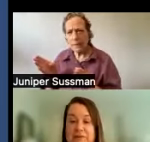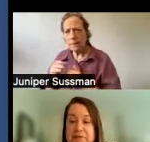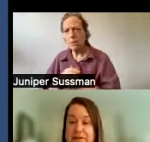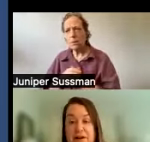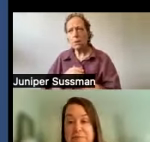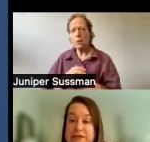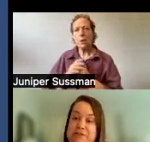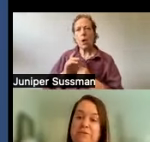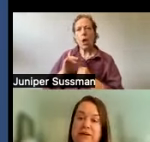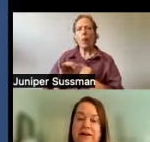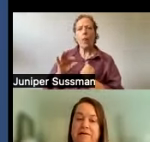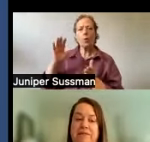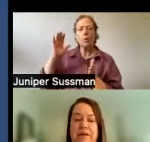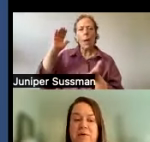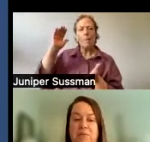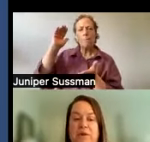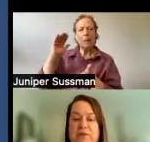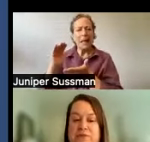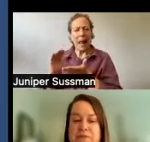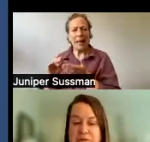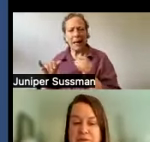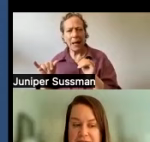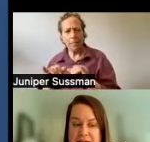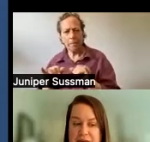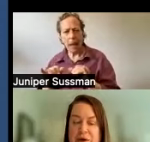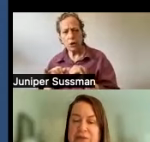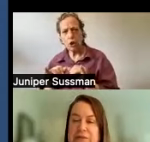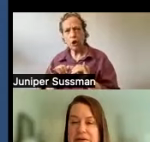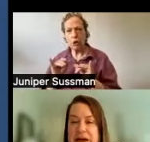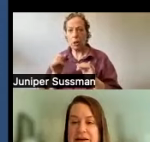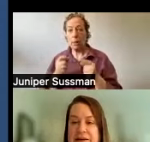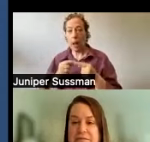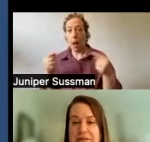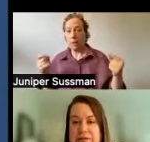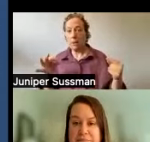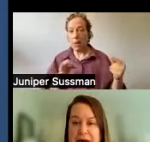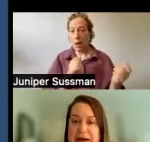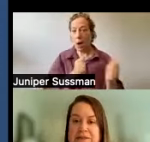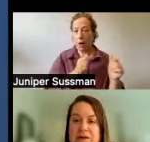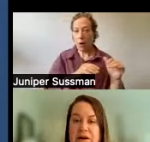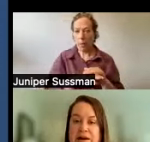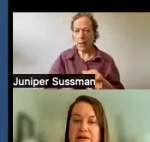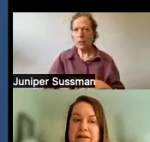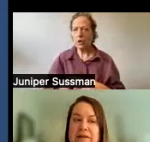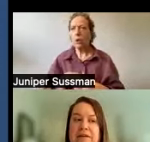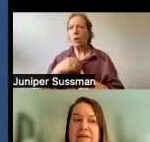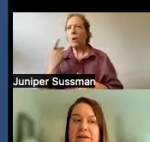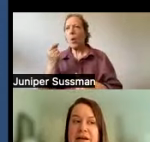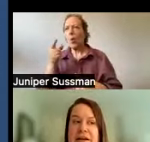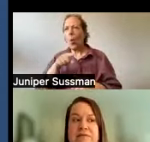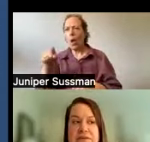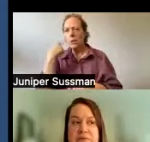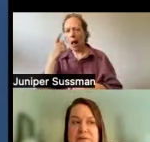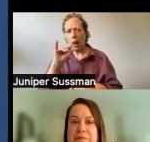side of an accommodation coin, what those look like and whether they've had a real impact on